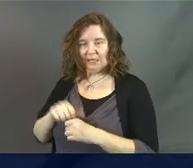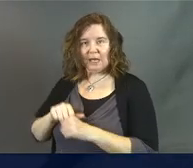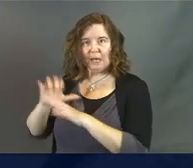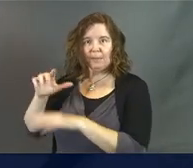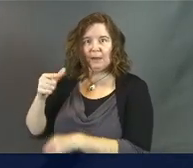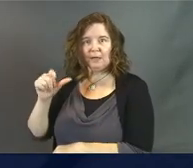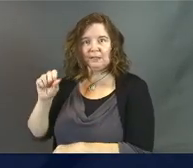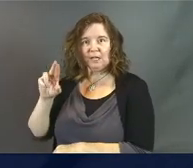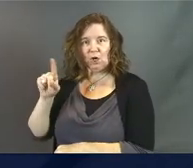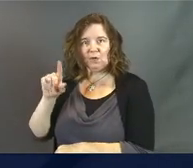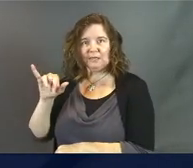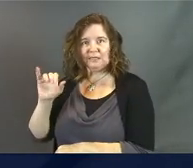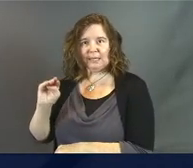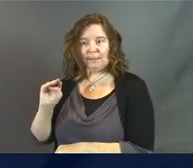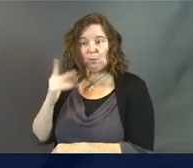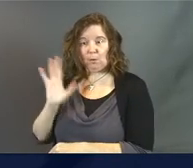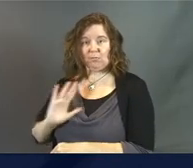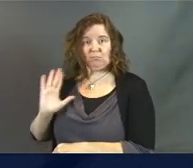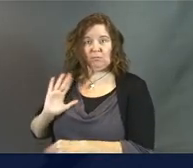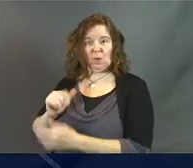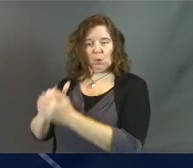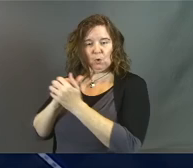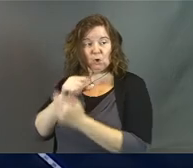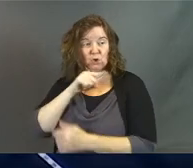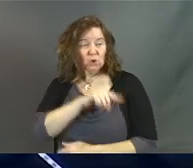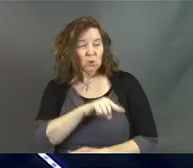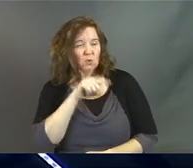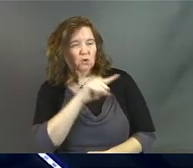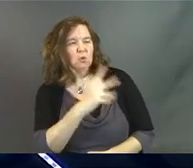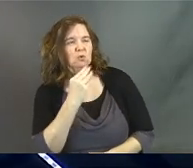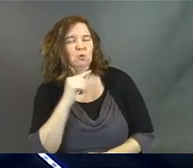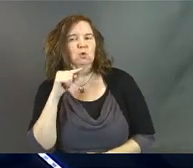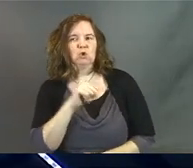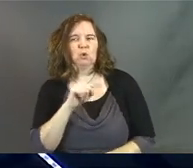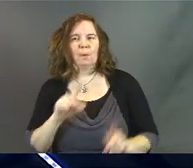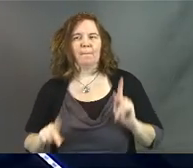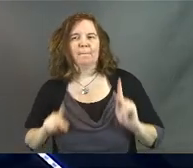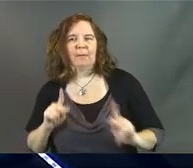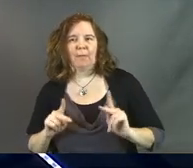at Mount Gerizim where our ancestors worship? You Jews, you people.